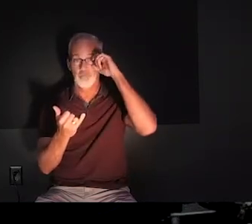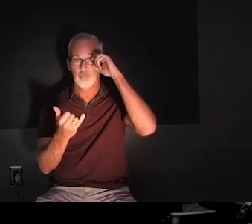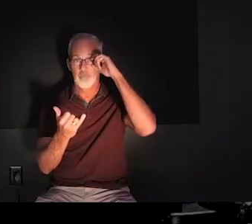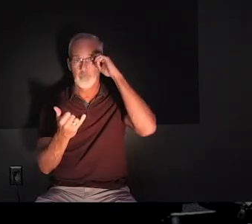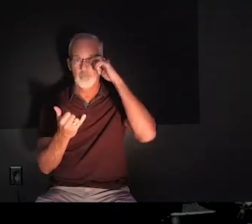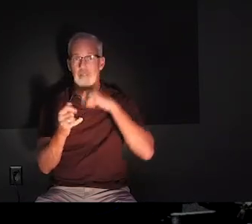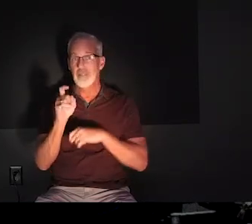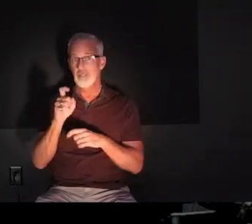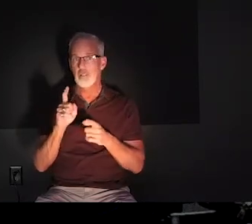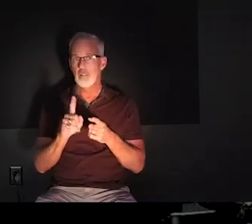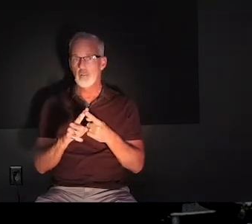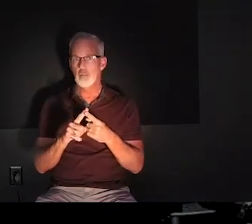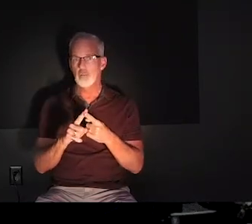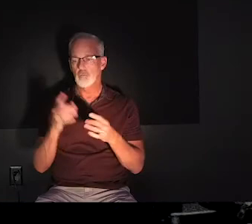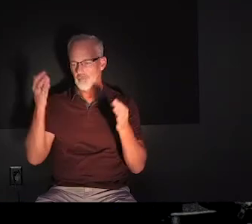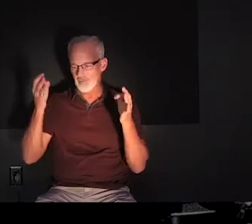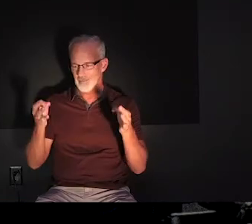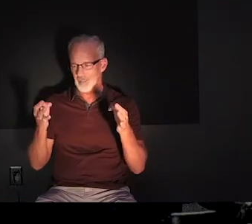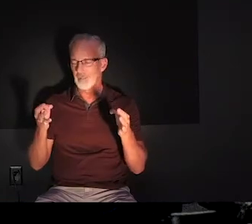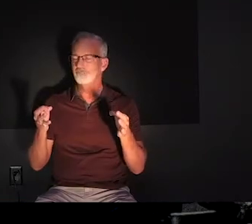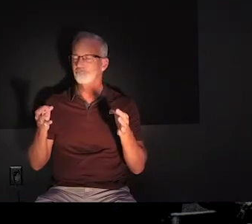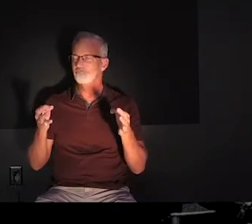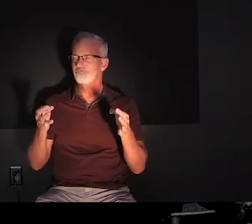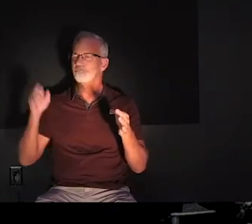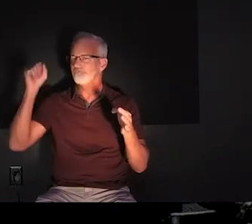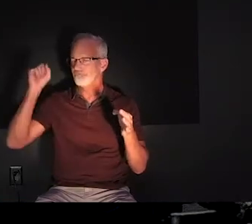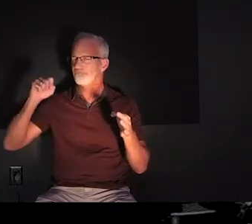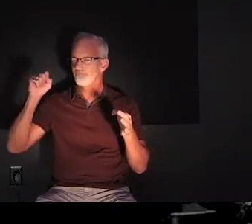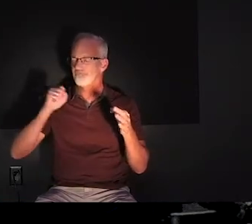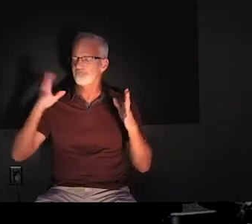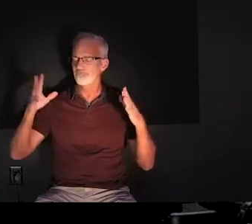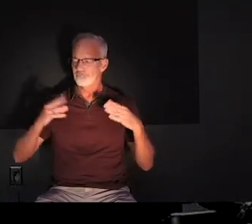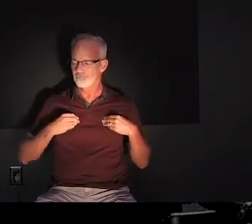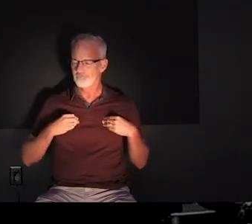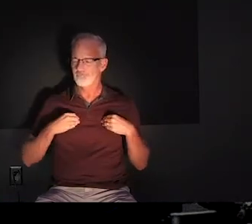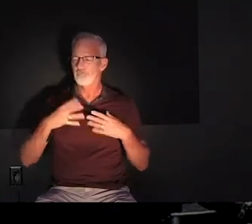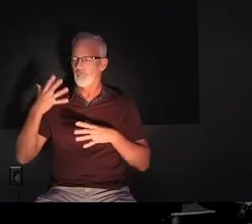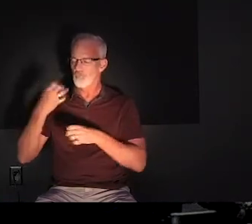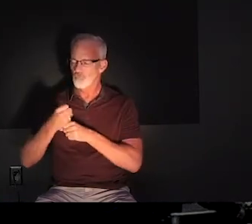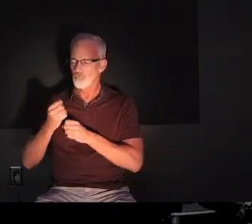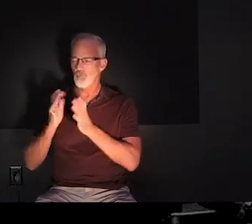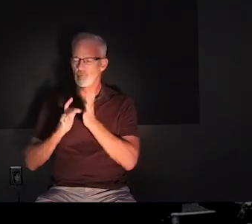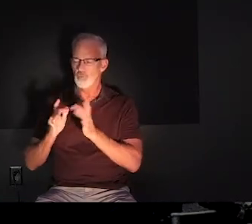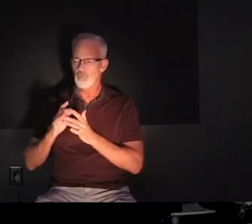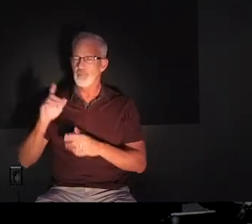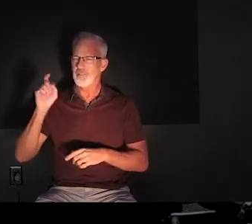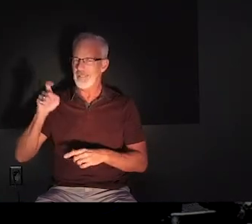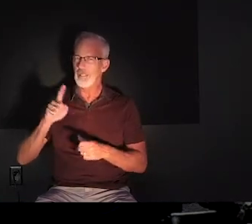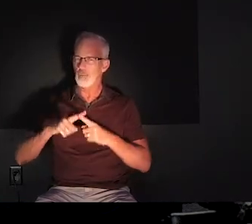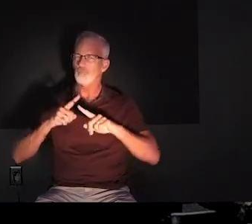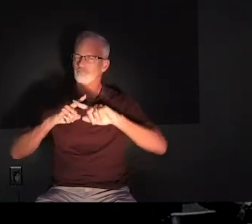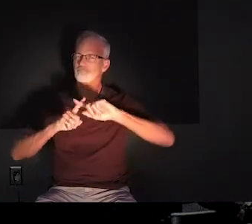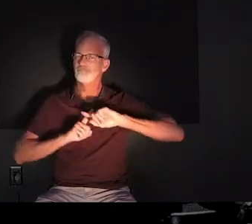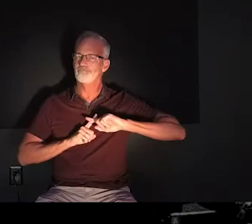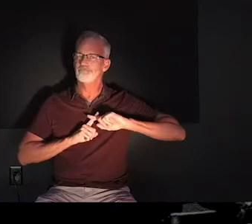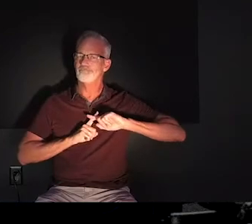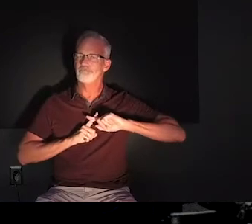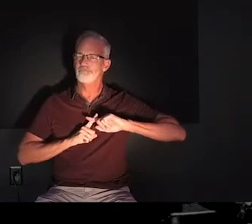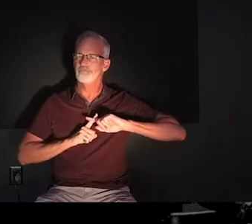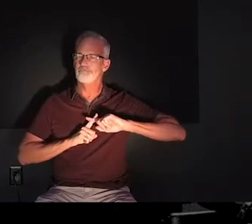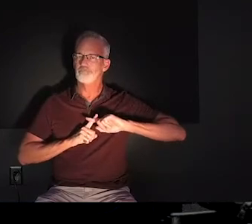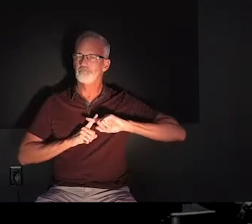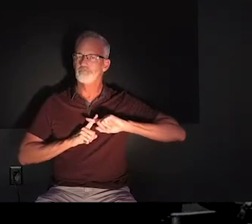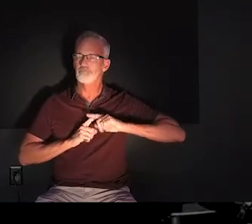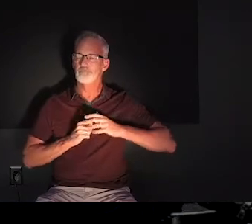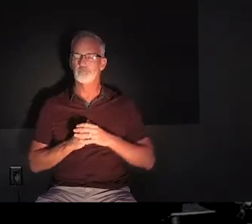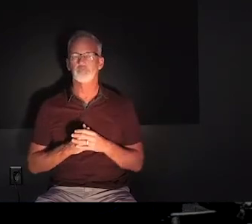you need to come and put your yes on the table and trust Jesus Christ. But after